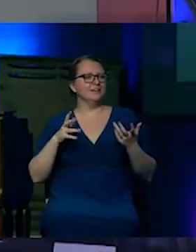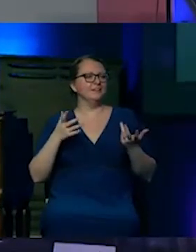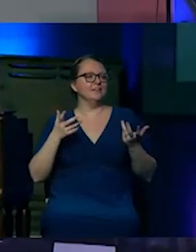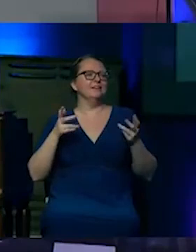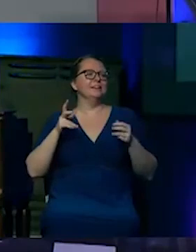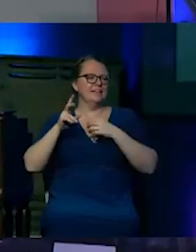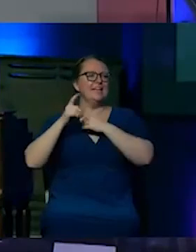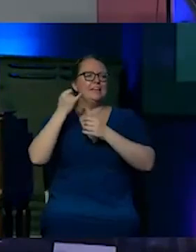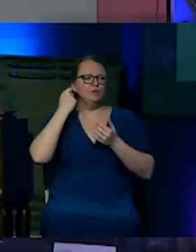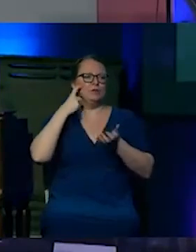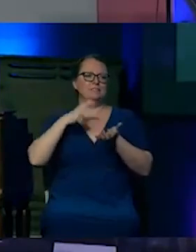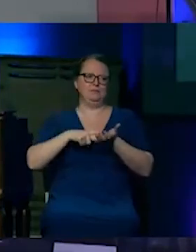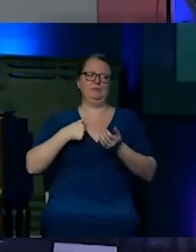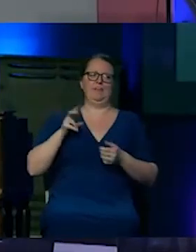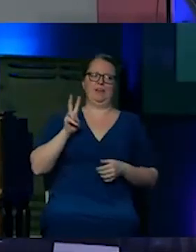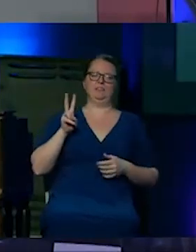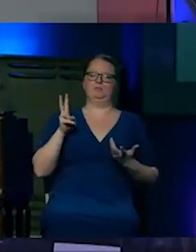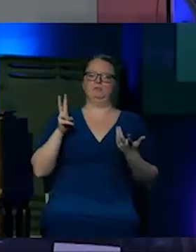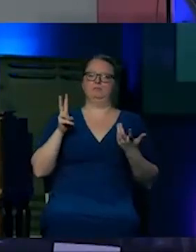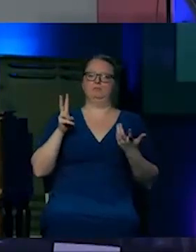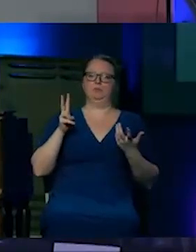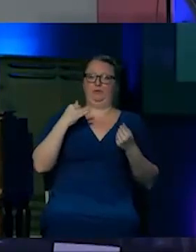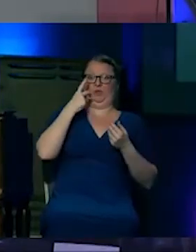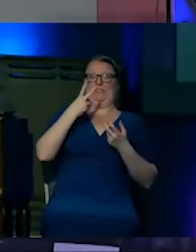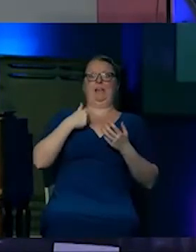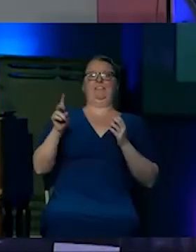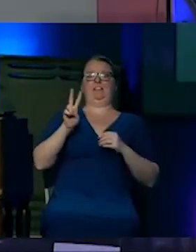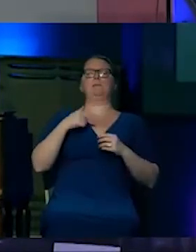So there's a reason why a lot of Christians hate us.